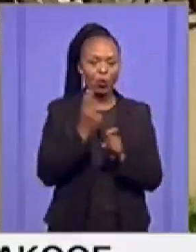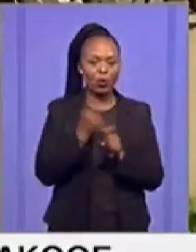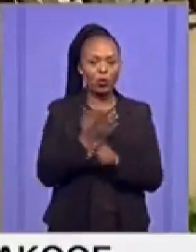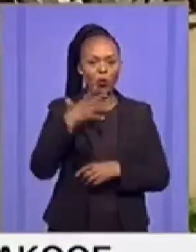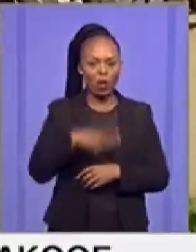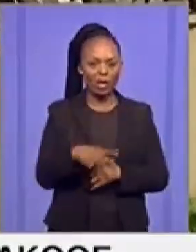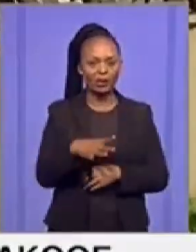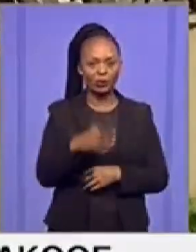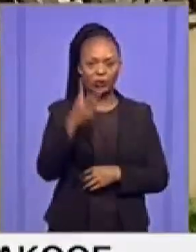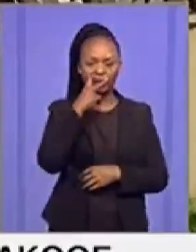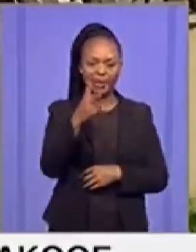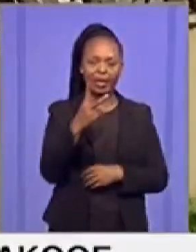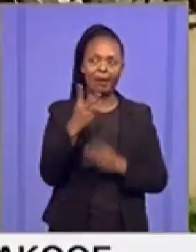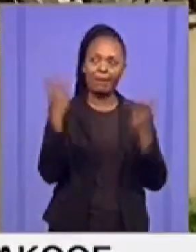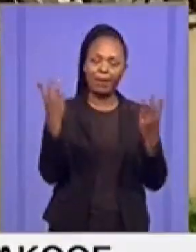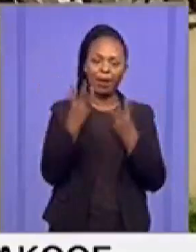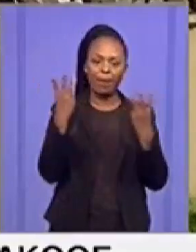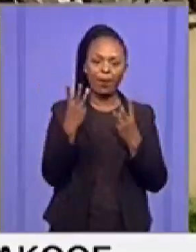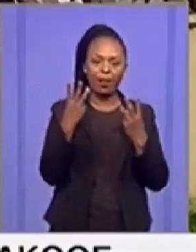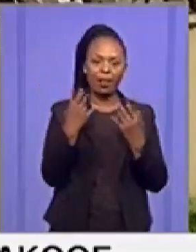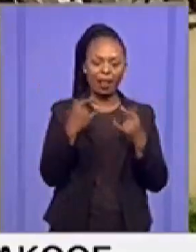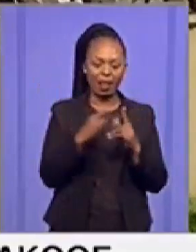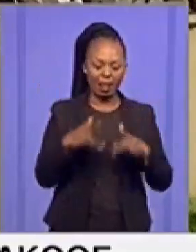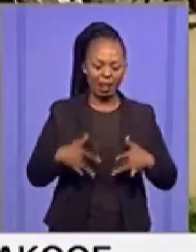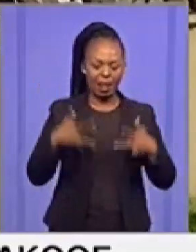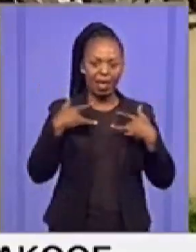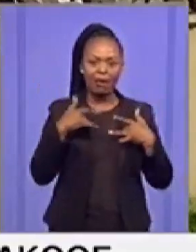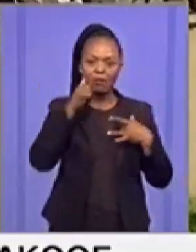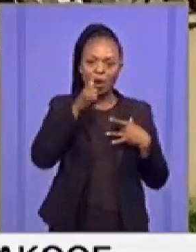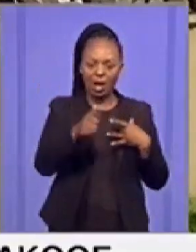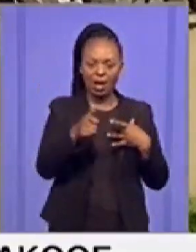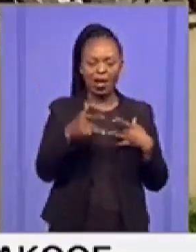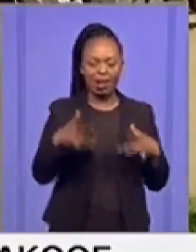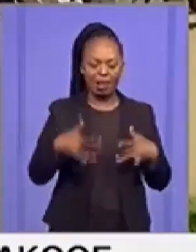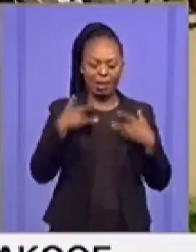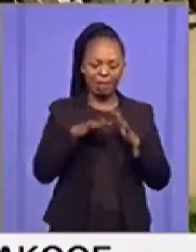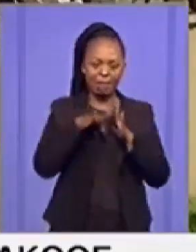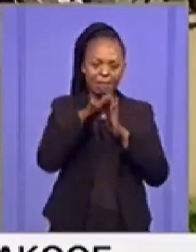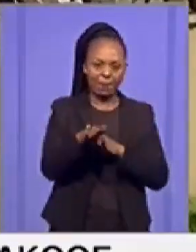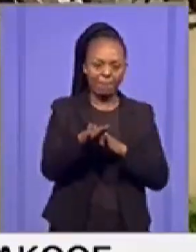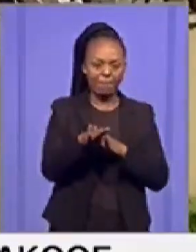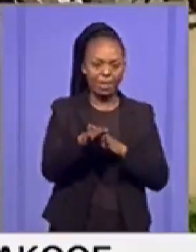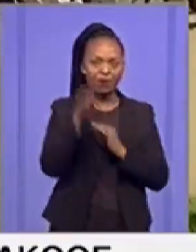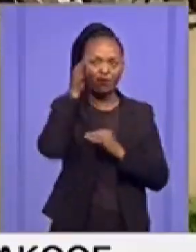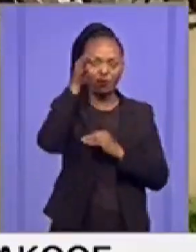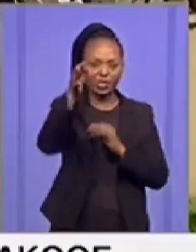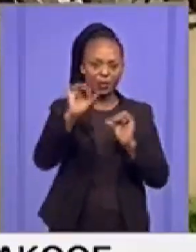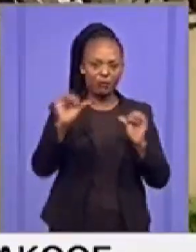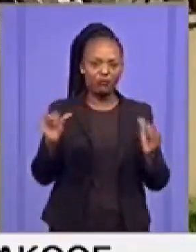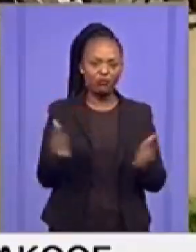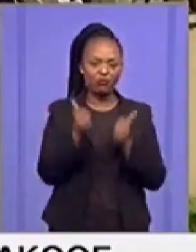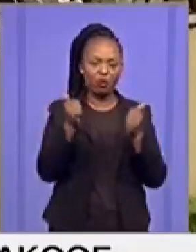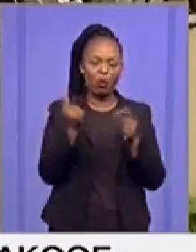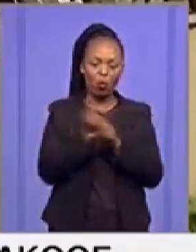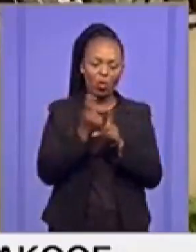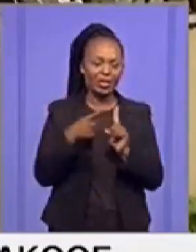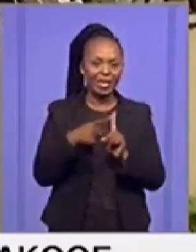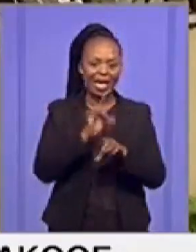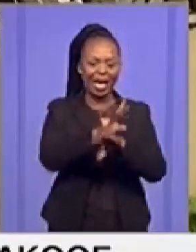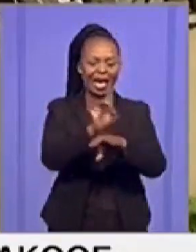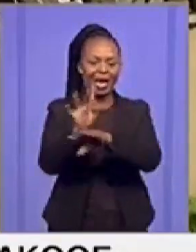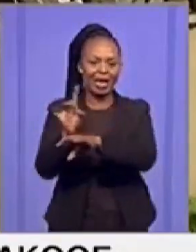motho e mong le mong e be motho ya nang le bokamoso bo batsi, ene le motho ya dikeletso ka mehla le